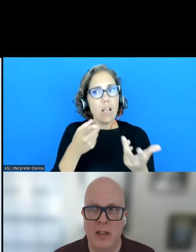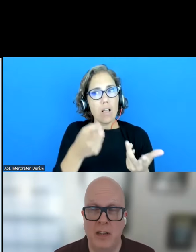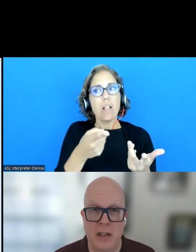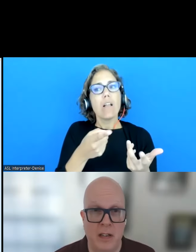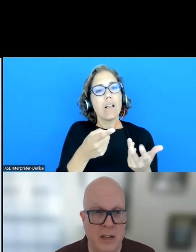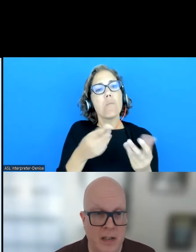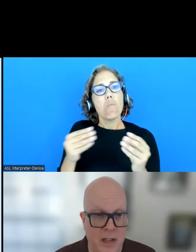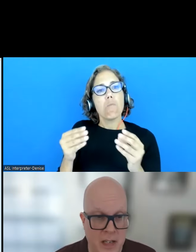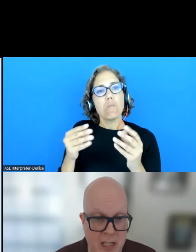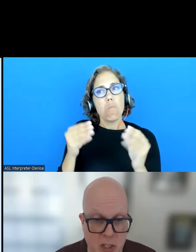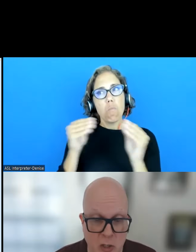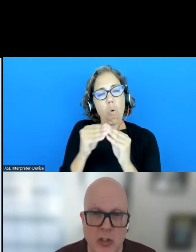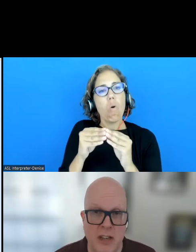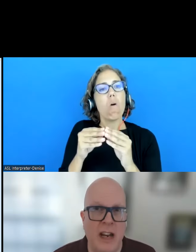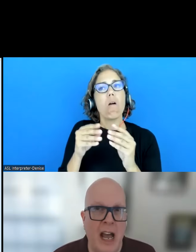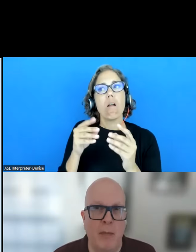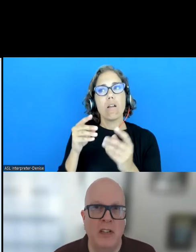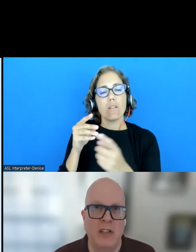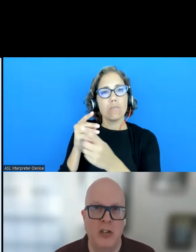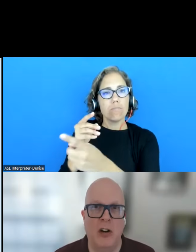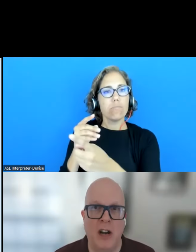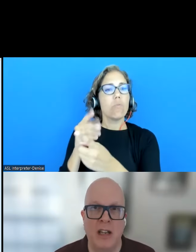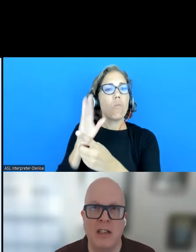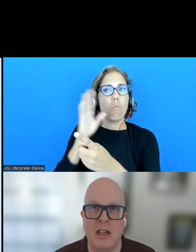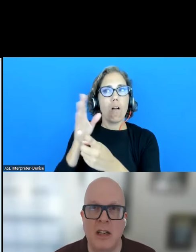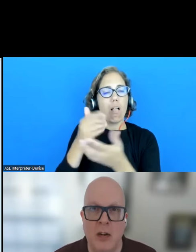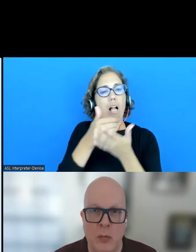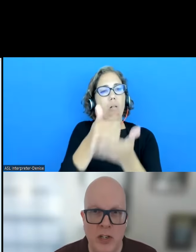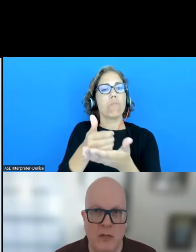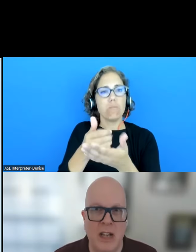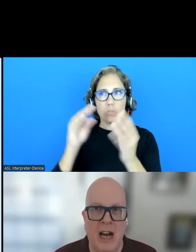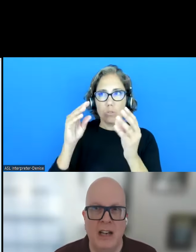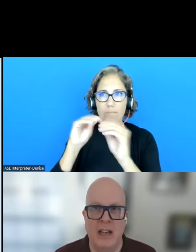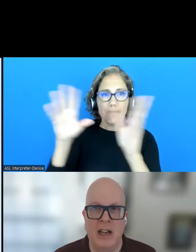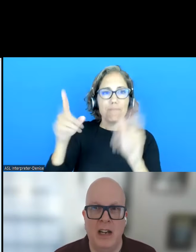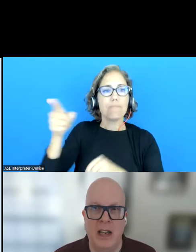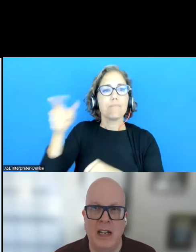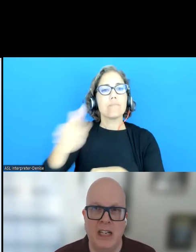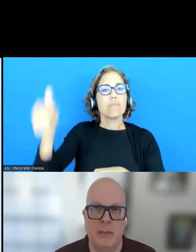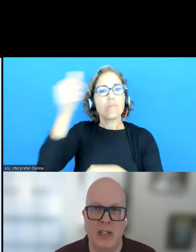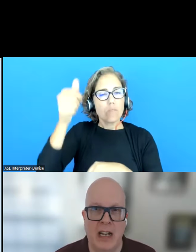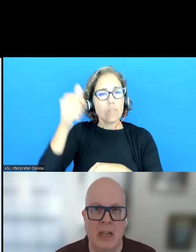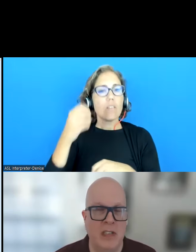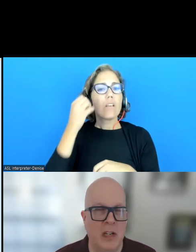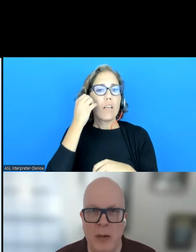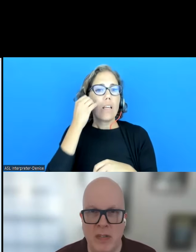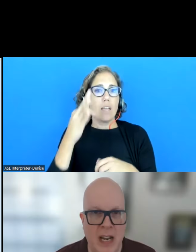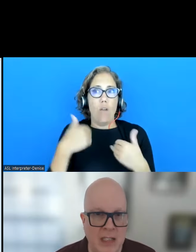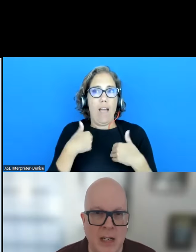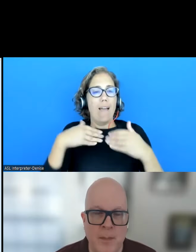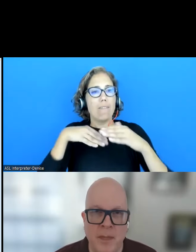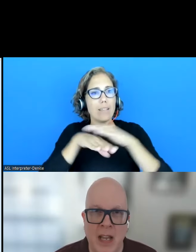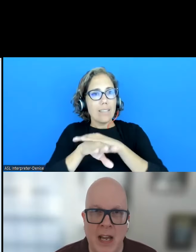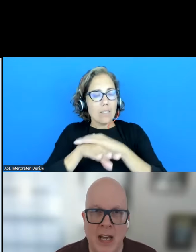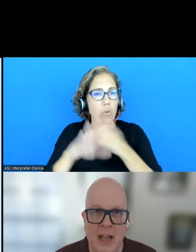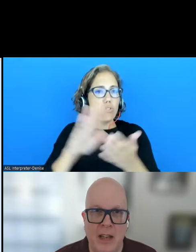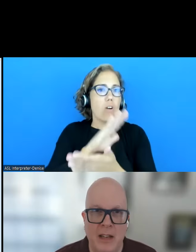know, the exclusion that happens to your audience when you've got inaccessible documents and